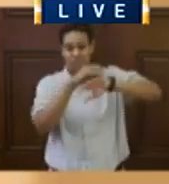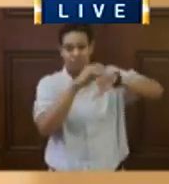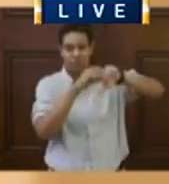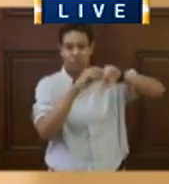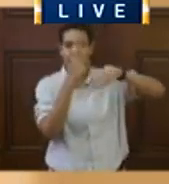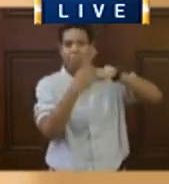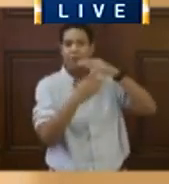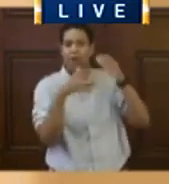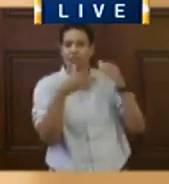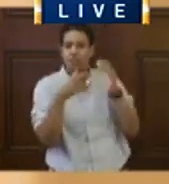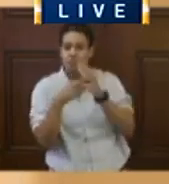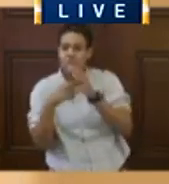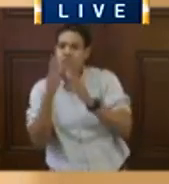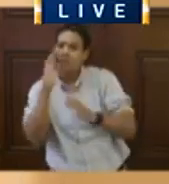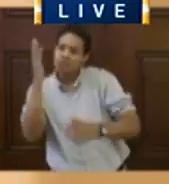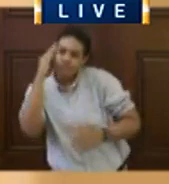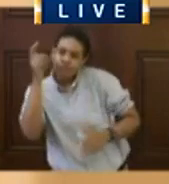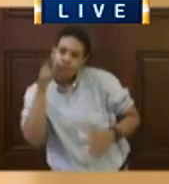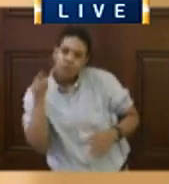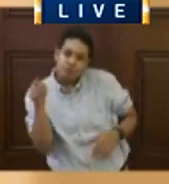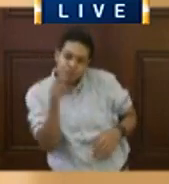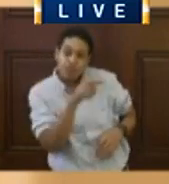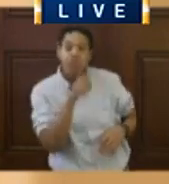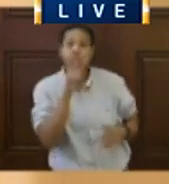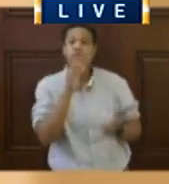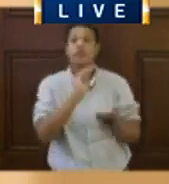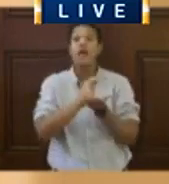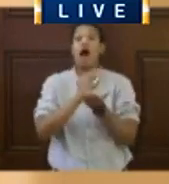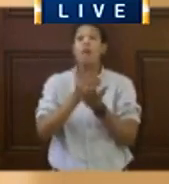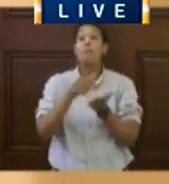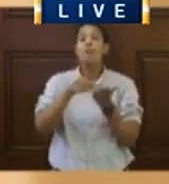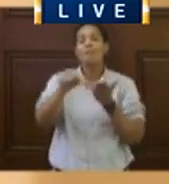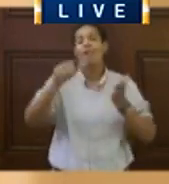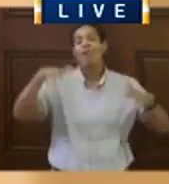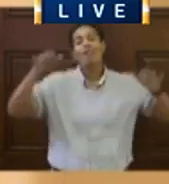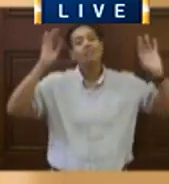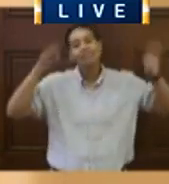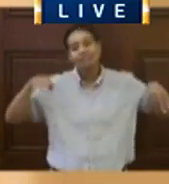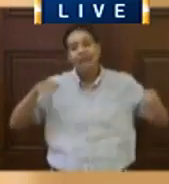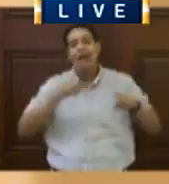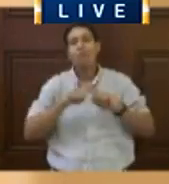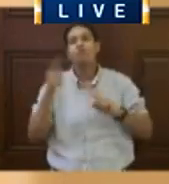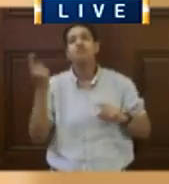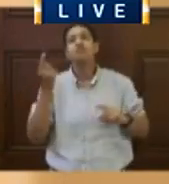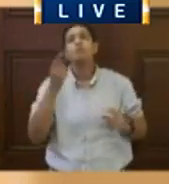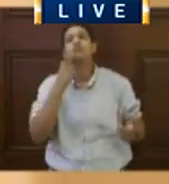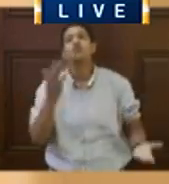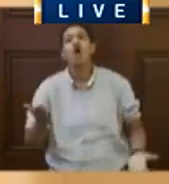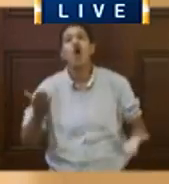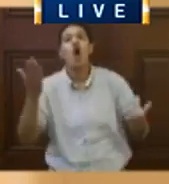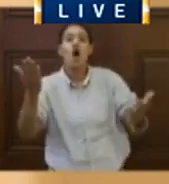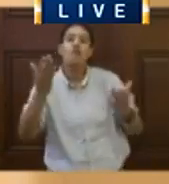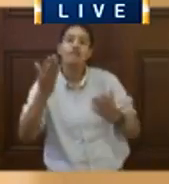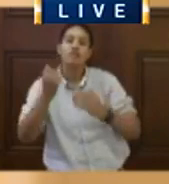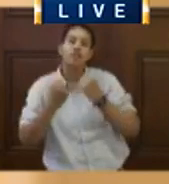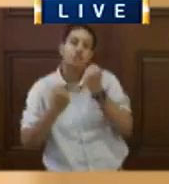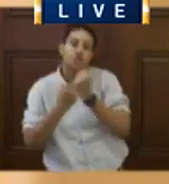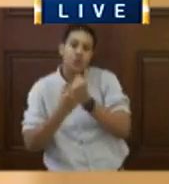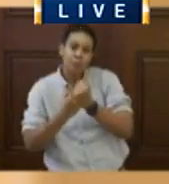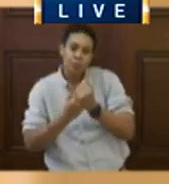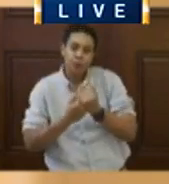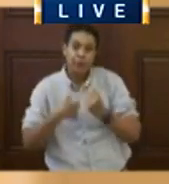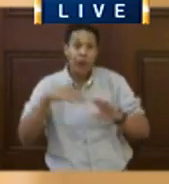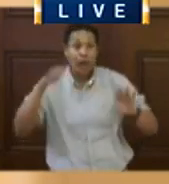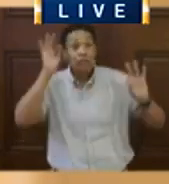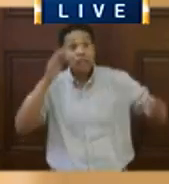payment is not yet determined, but it will just be something to offer support. We'll do a